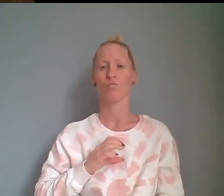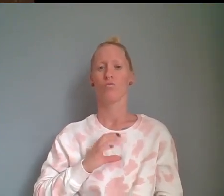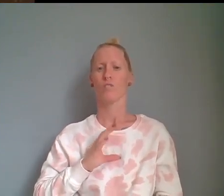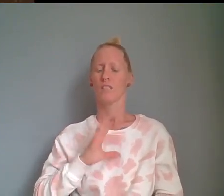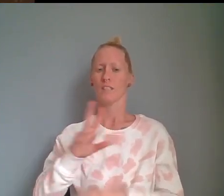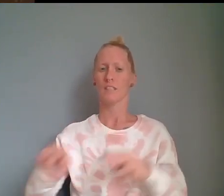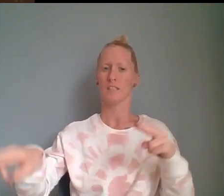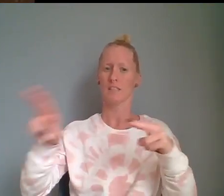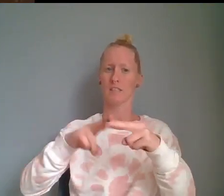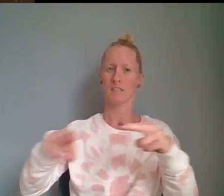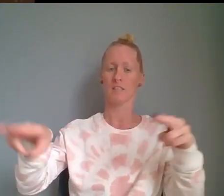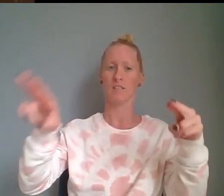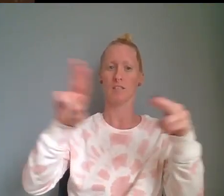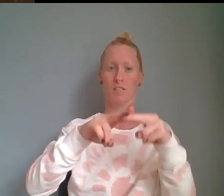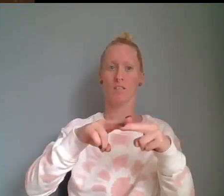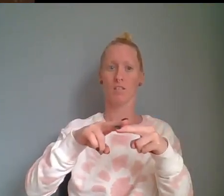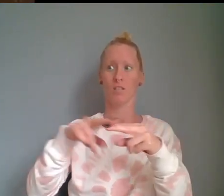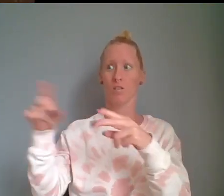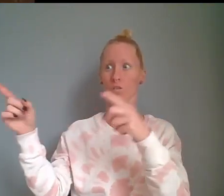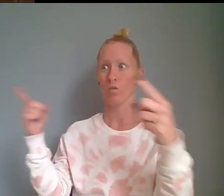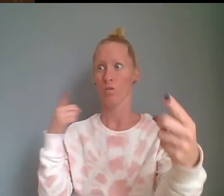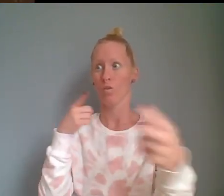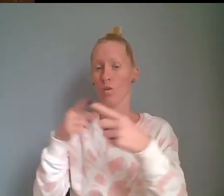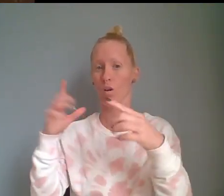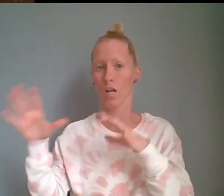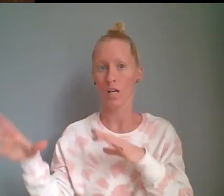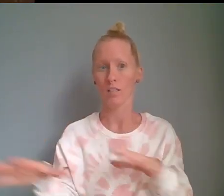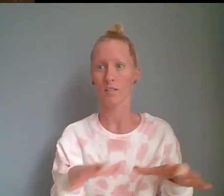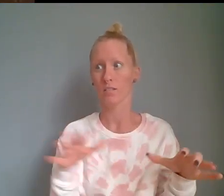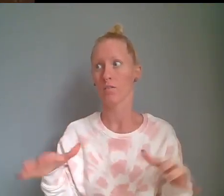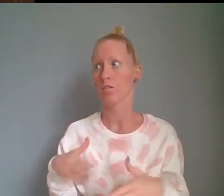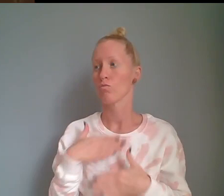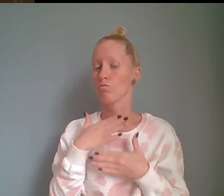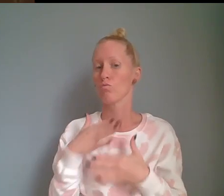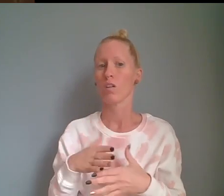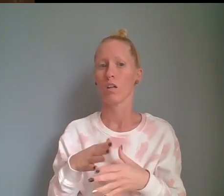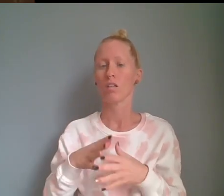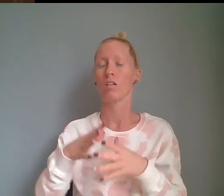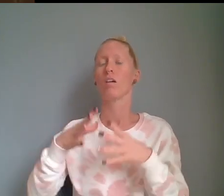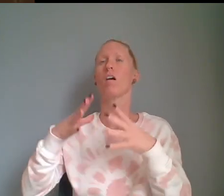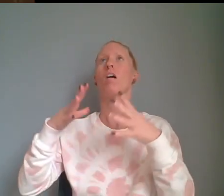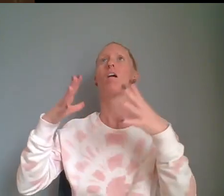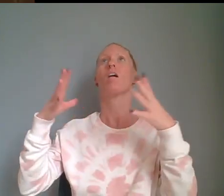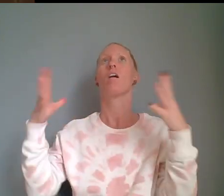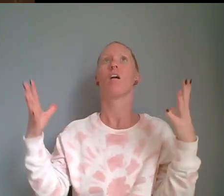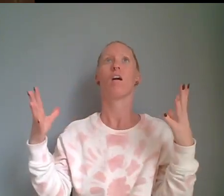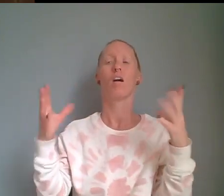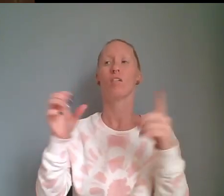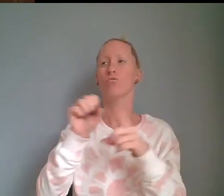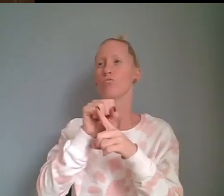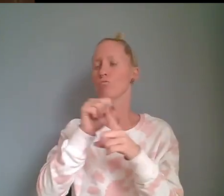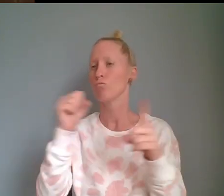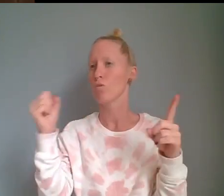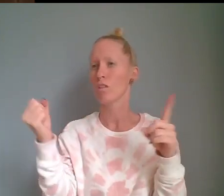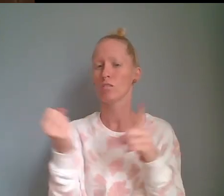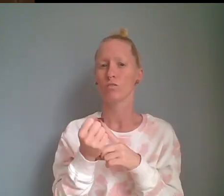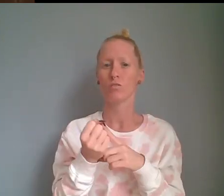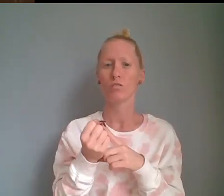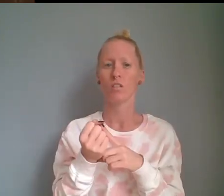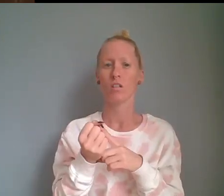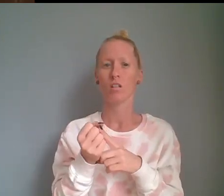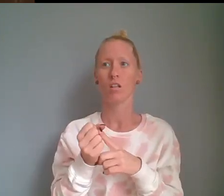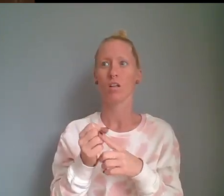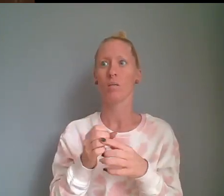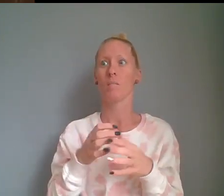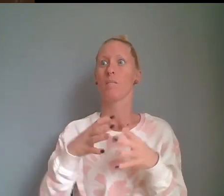this goal-directed activity. Out of their grandiosity will come these grand schemes often for making a